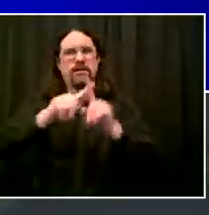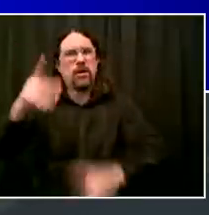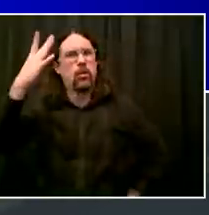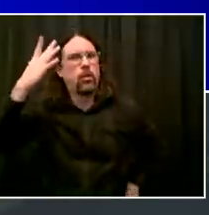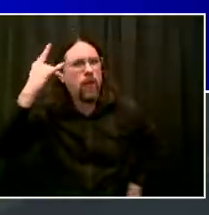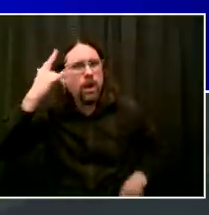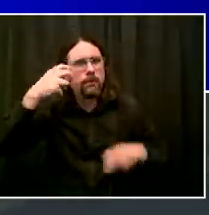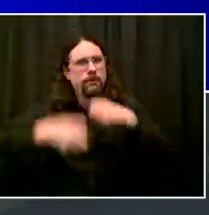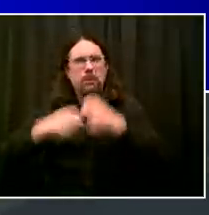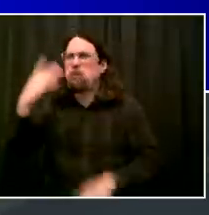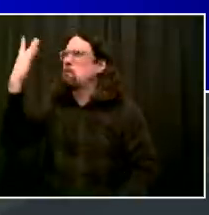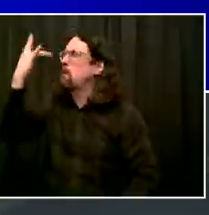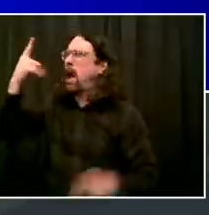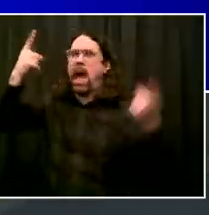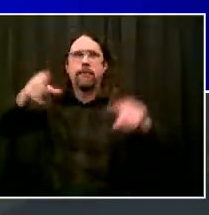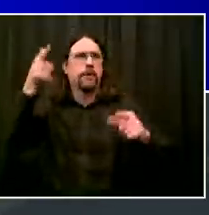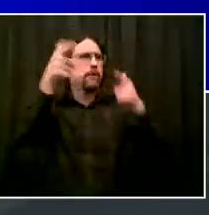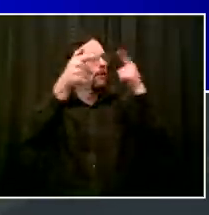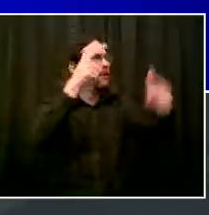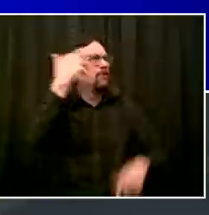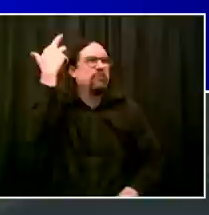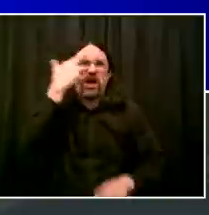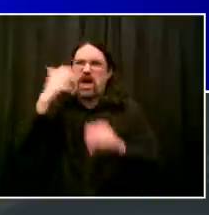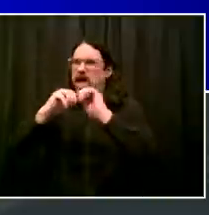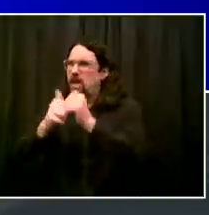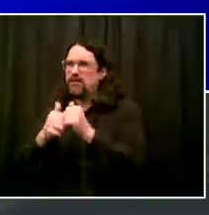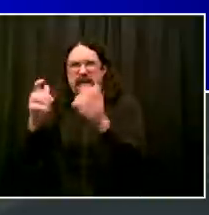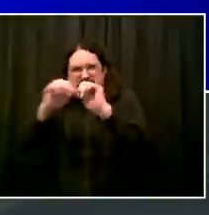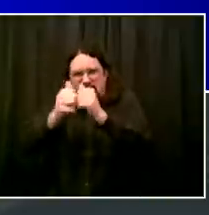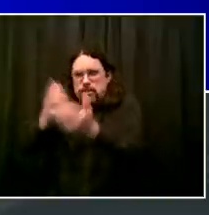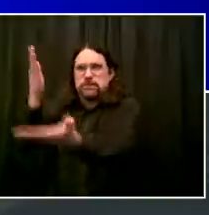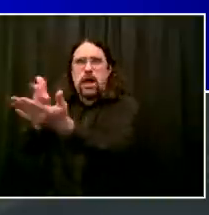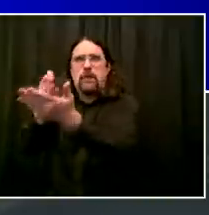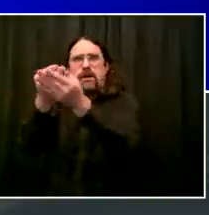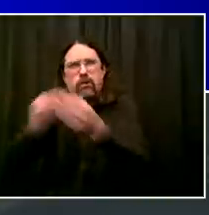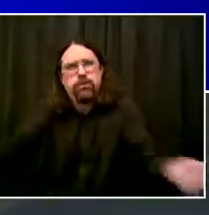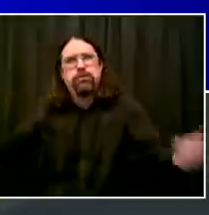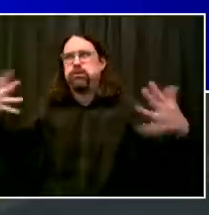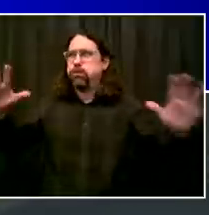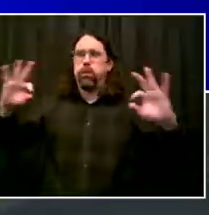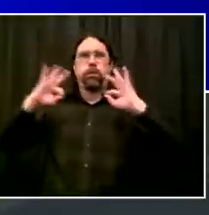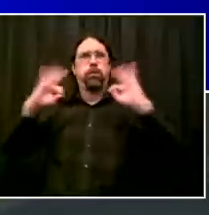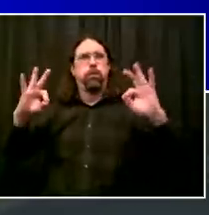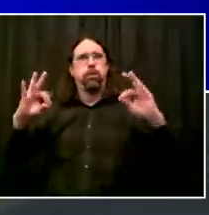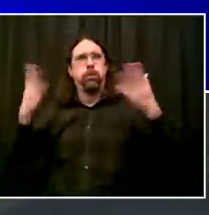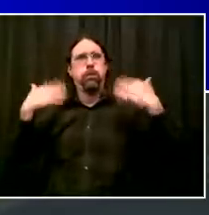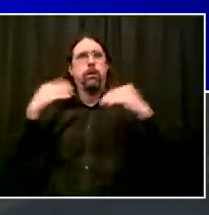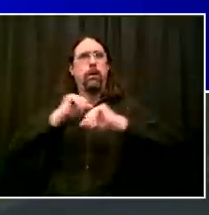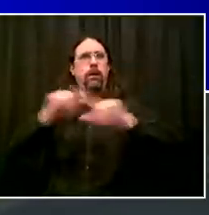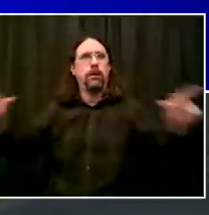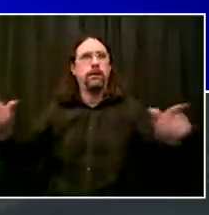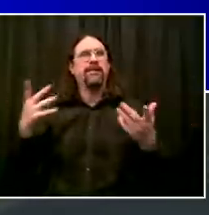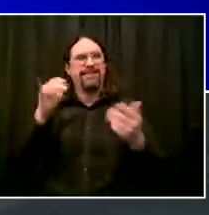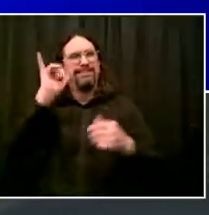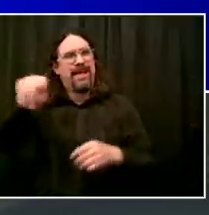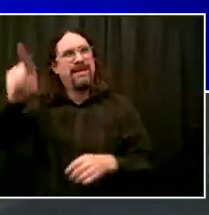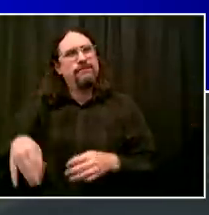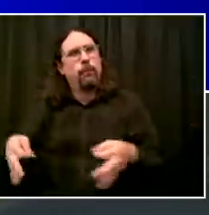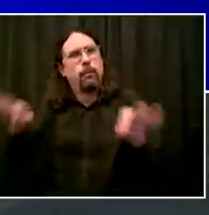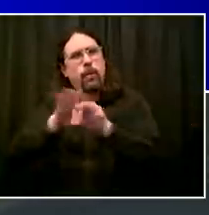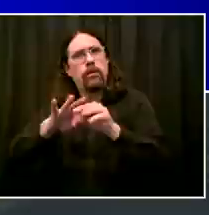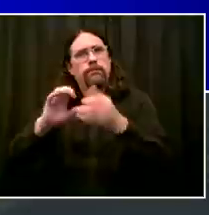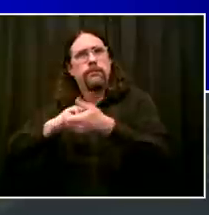know a lot of these organizations, and they're doing something amazing, and it's every year contributing more and more to reducing gun violence in this city and saving